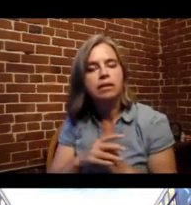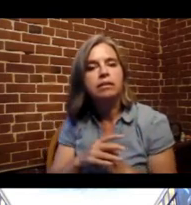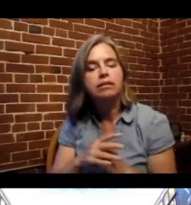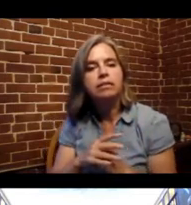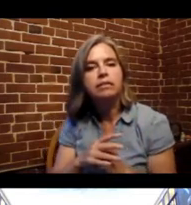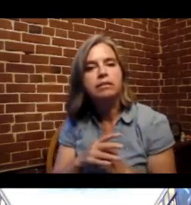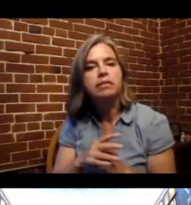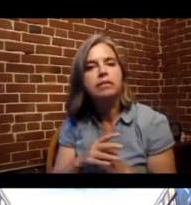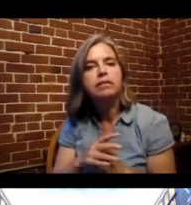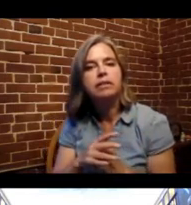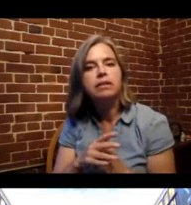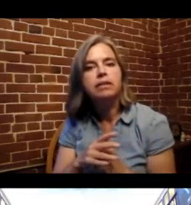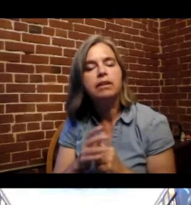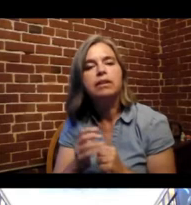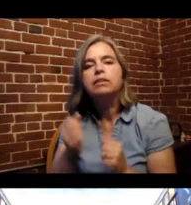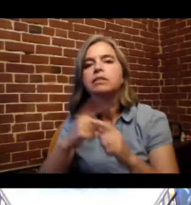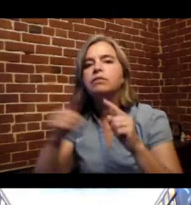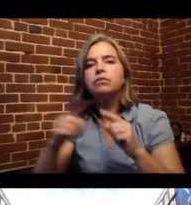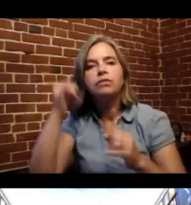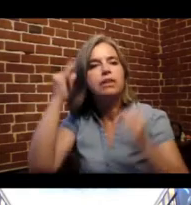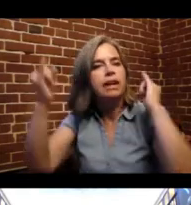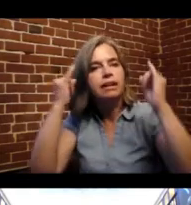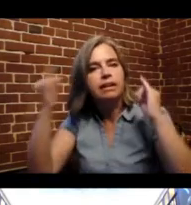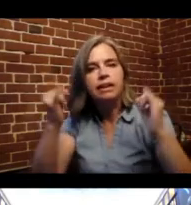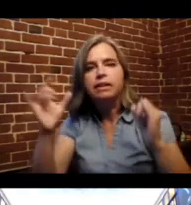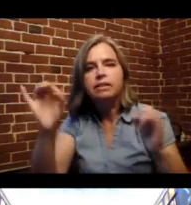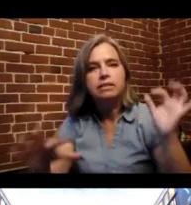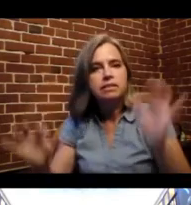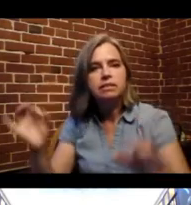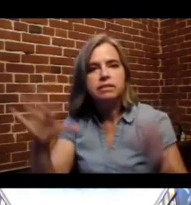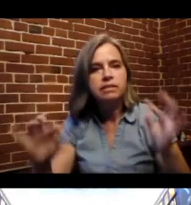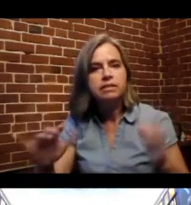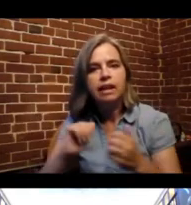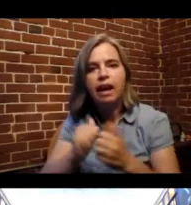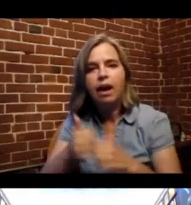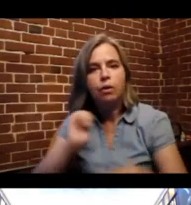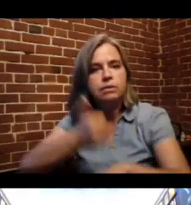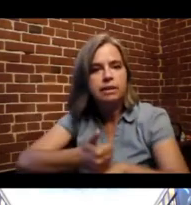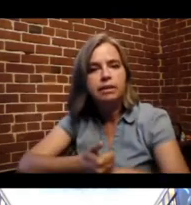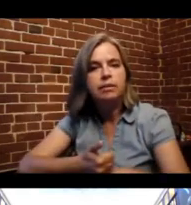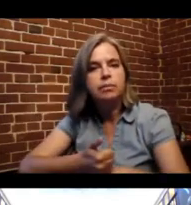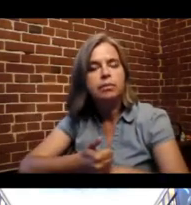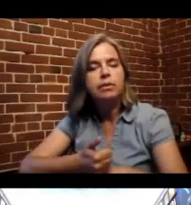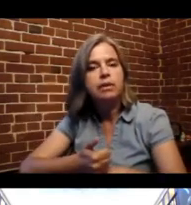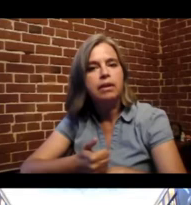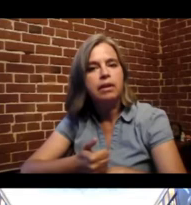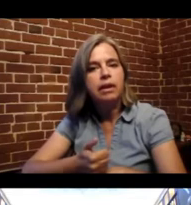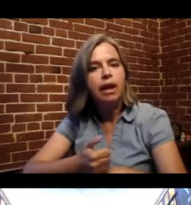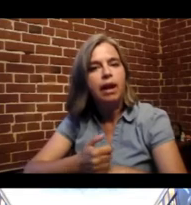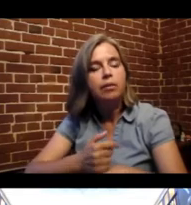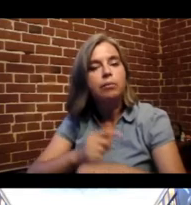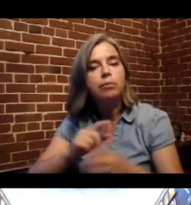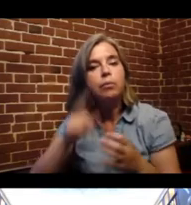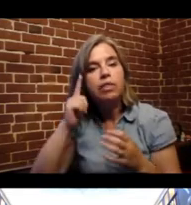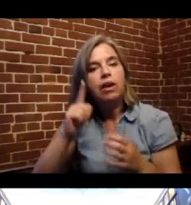we went through so many ideas with the different forms this would take. And originally we were going to laser engrave,